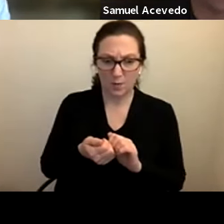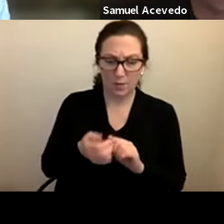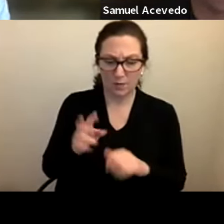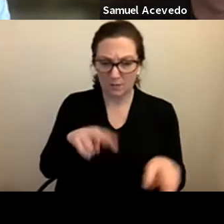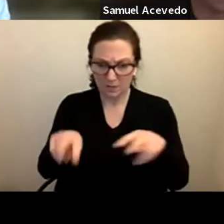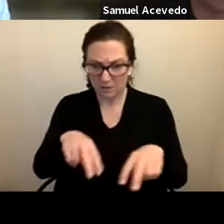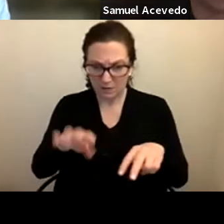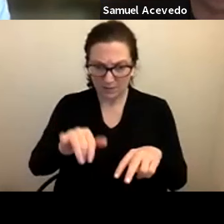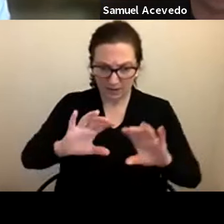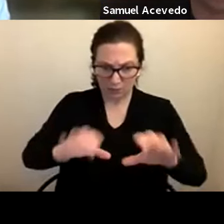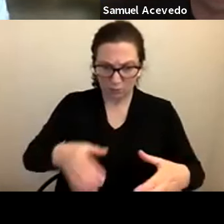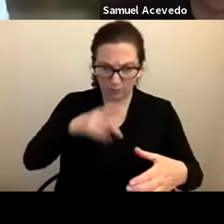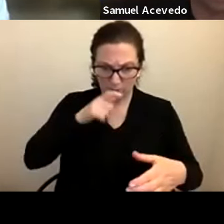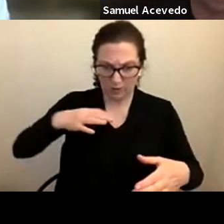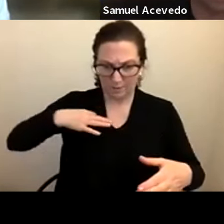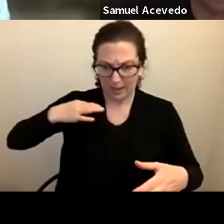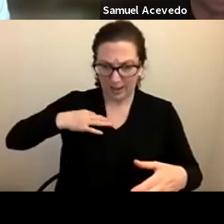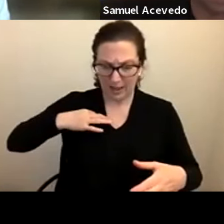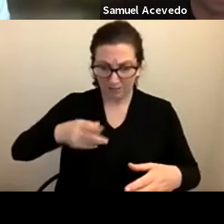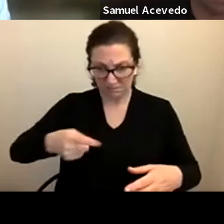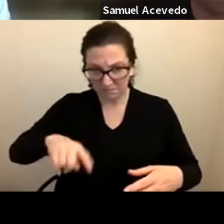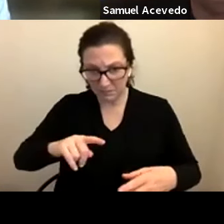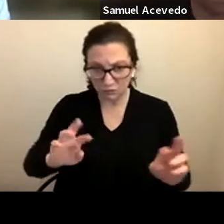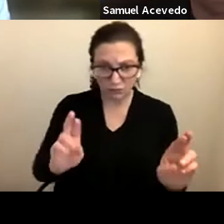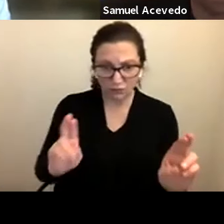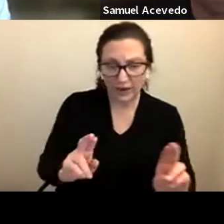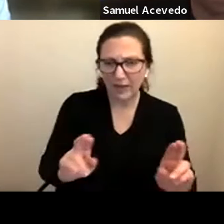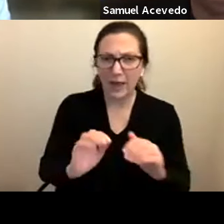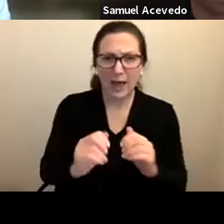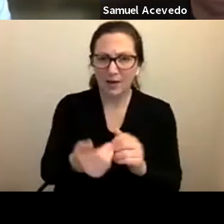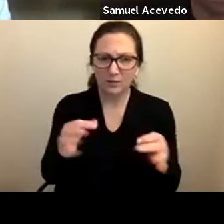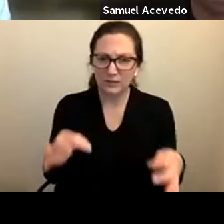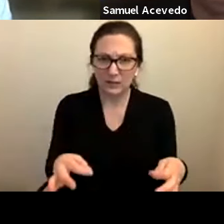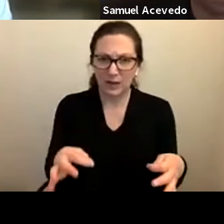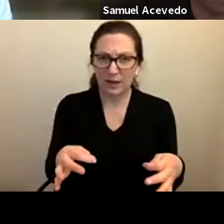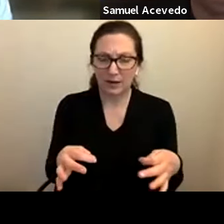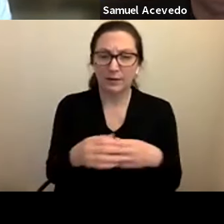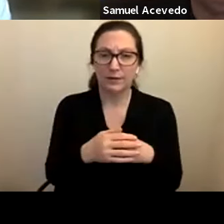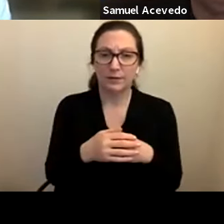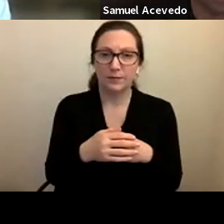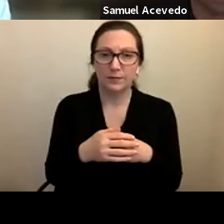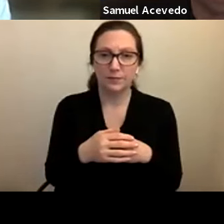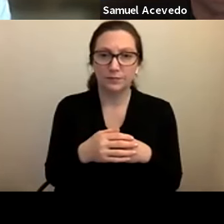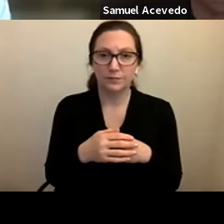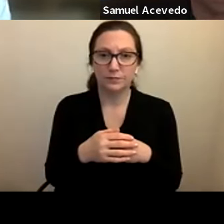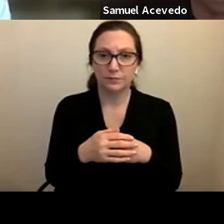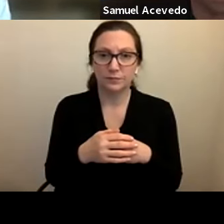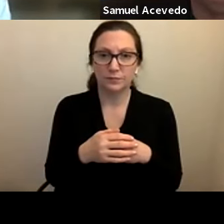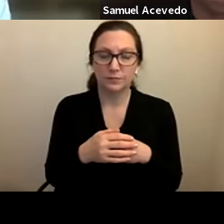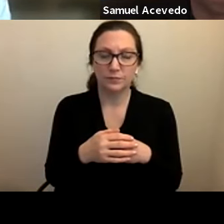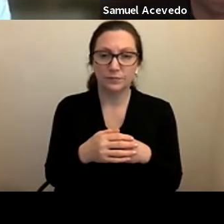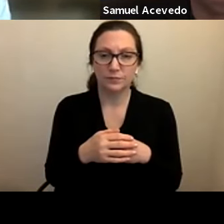applicants in such a way that we, and I'll use the term,